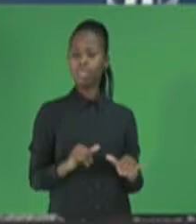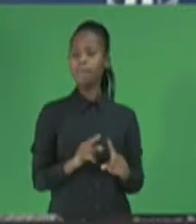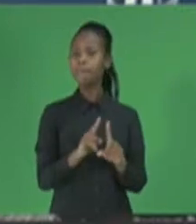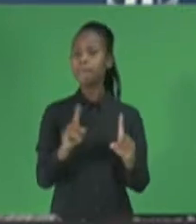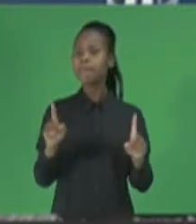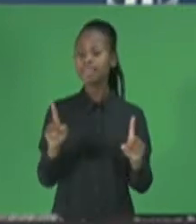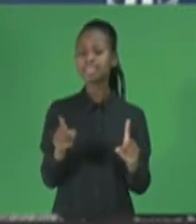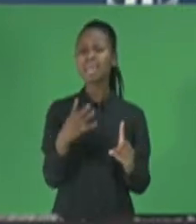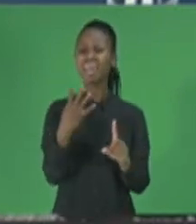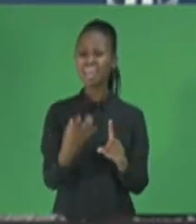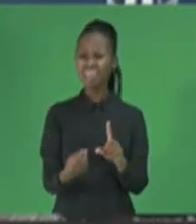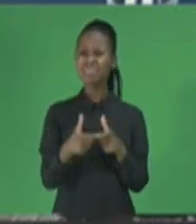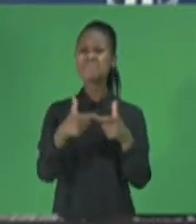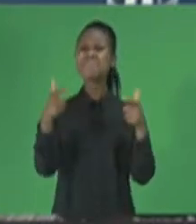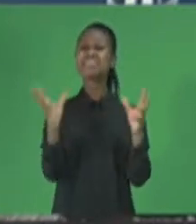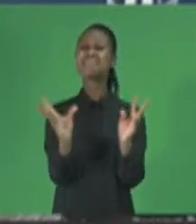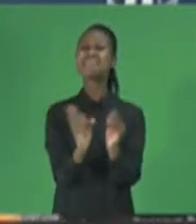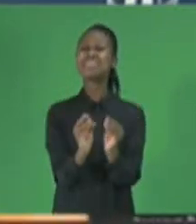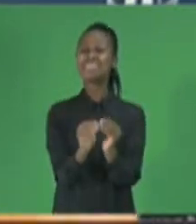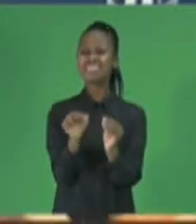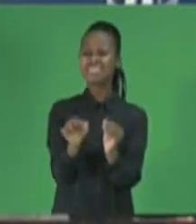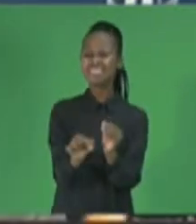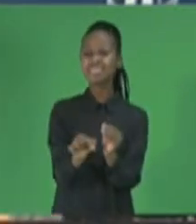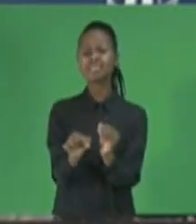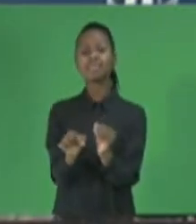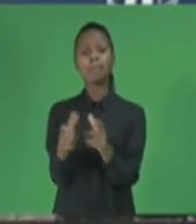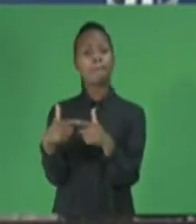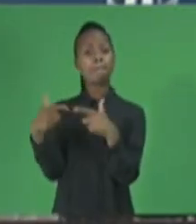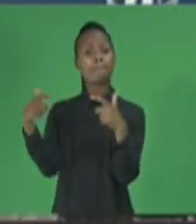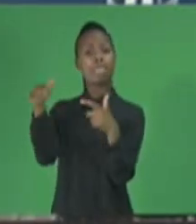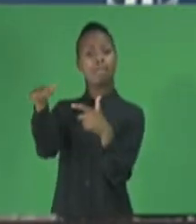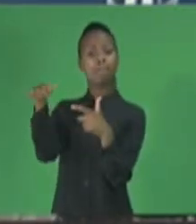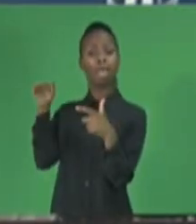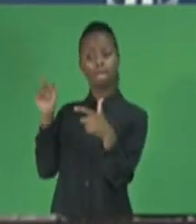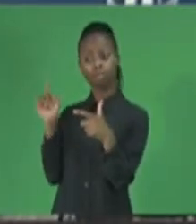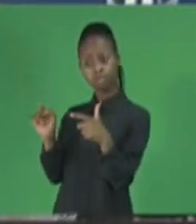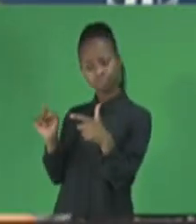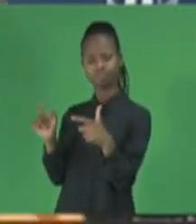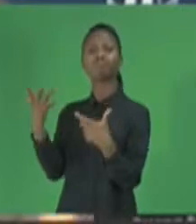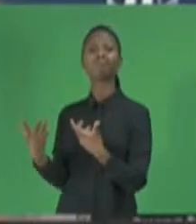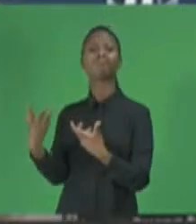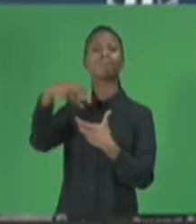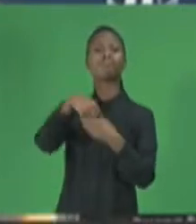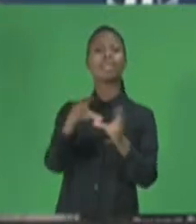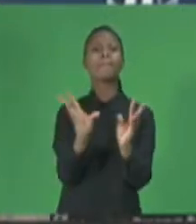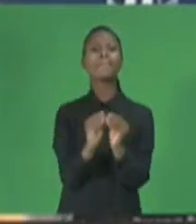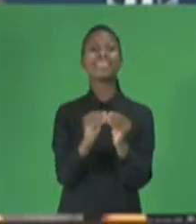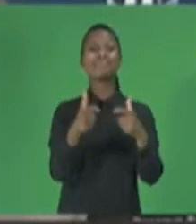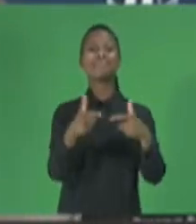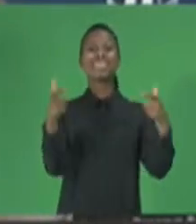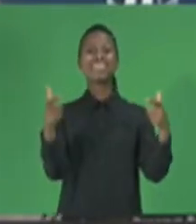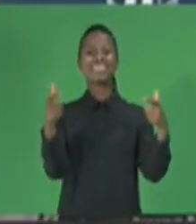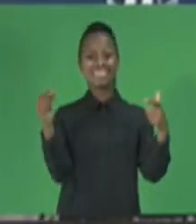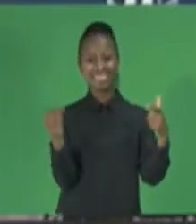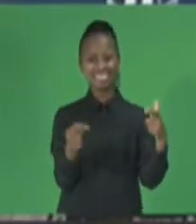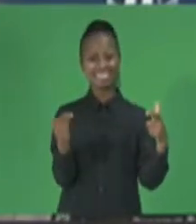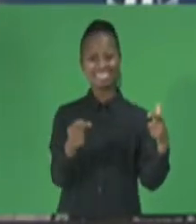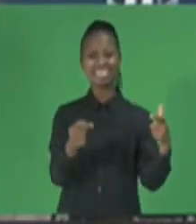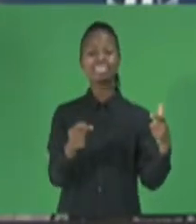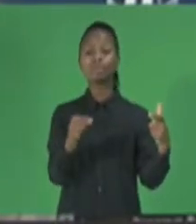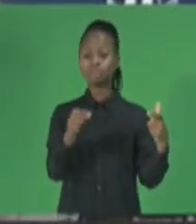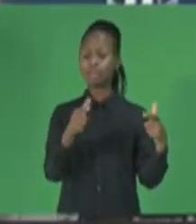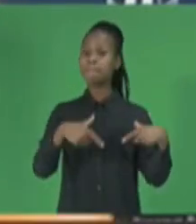led by the Treasury. The South African Reserve Bank is engaged with it in as far as that